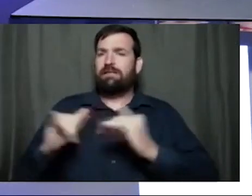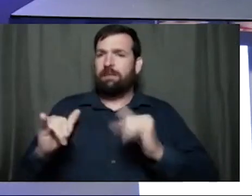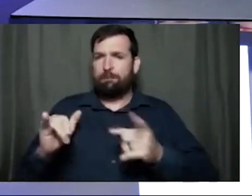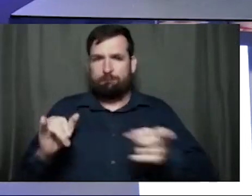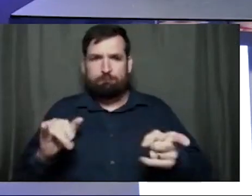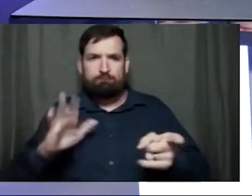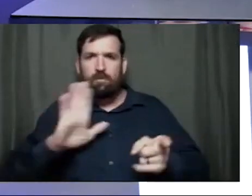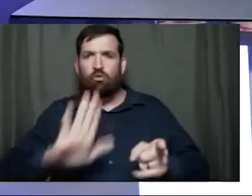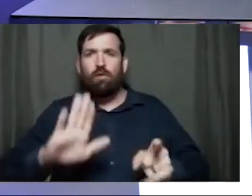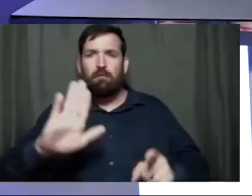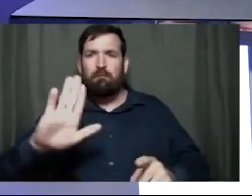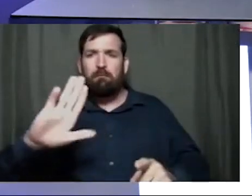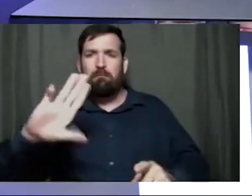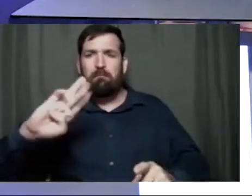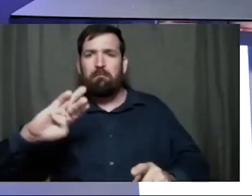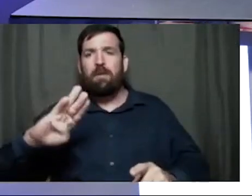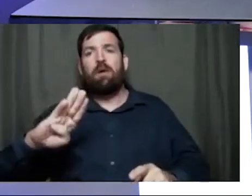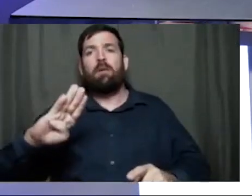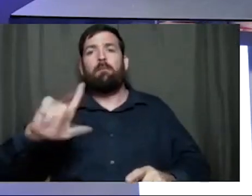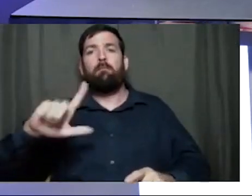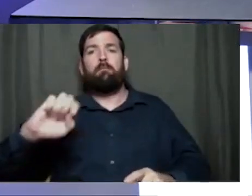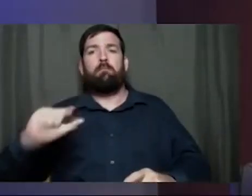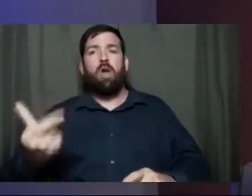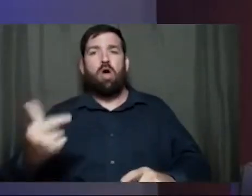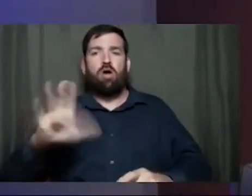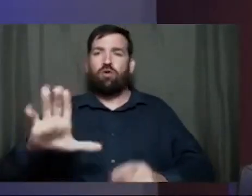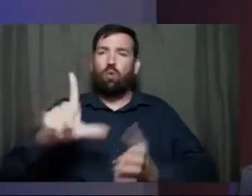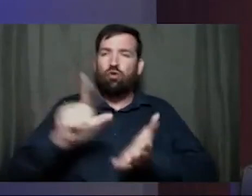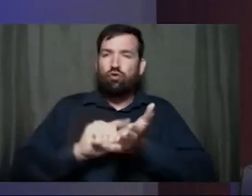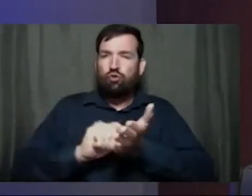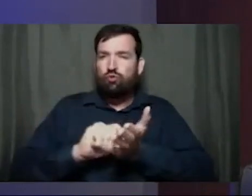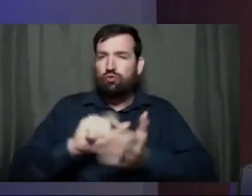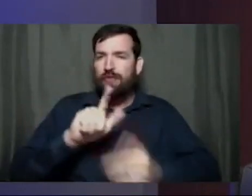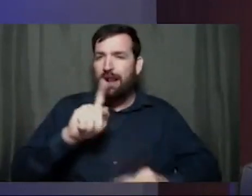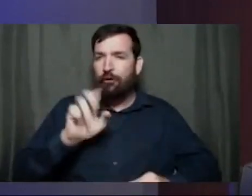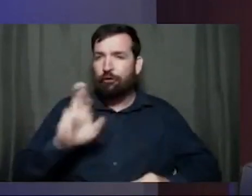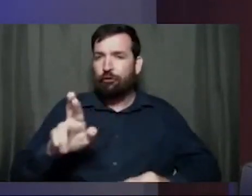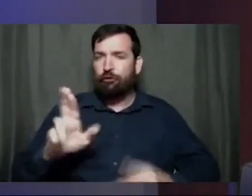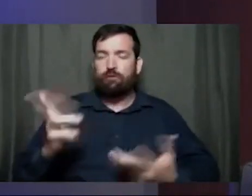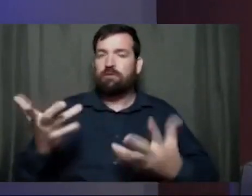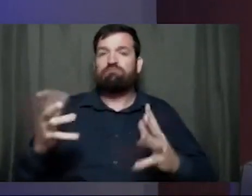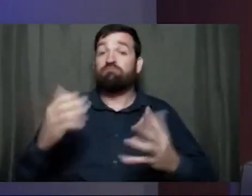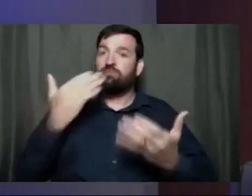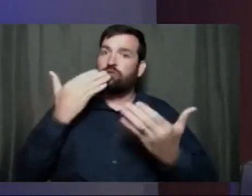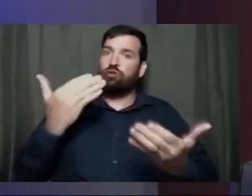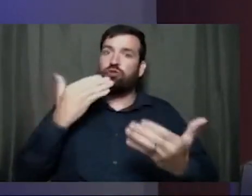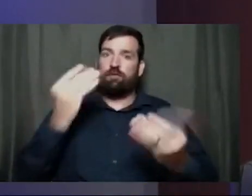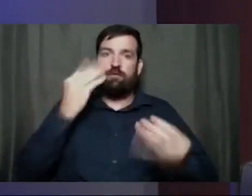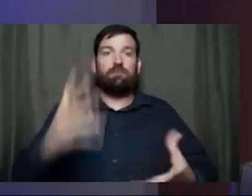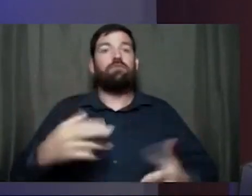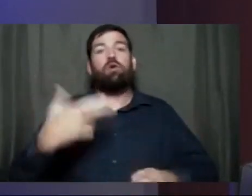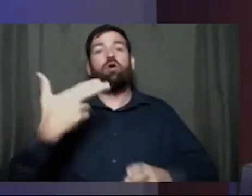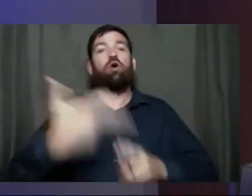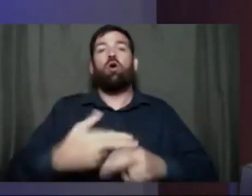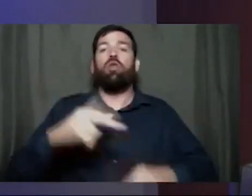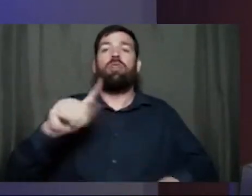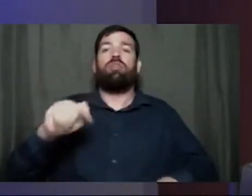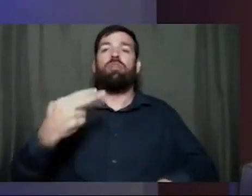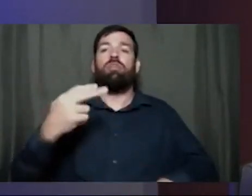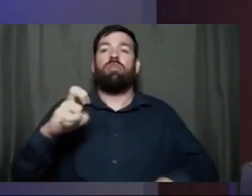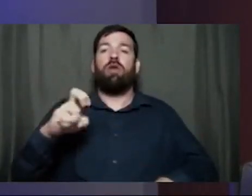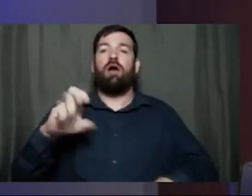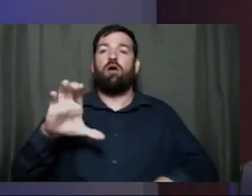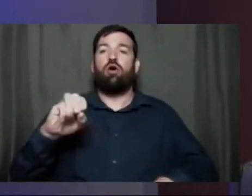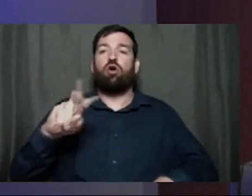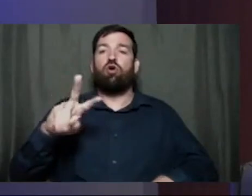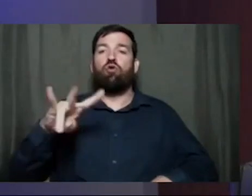it your newsletter. Sure. Tell everyone about that and where they can find that information. It's so great. Sure. So it's called the COVID Digest. The